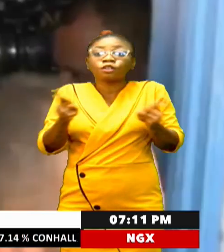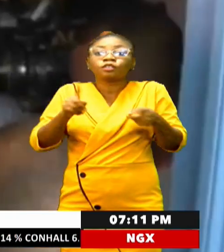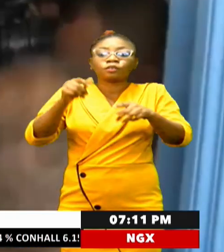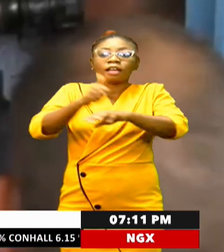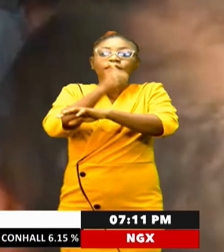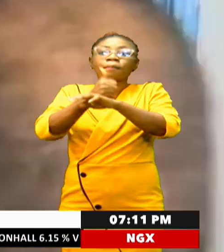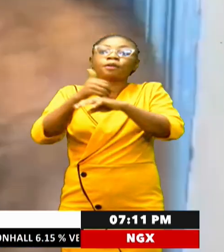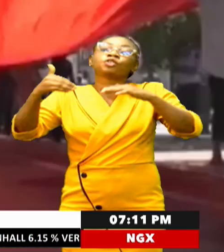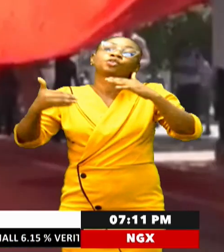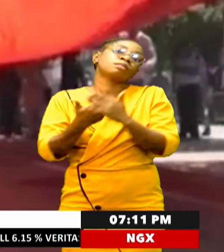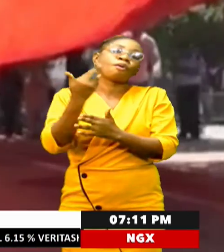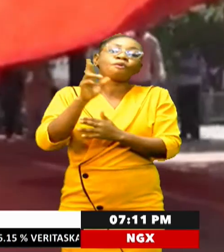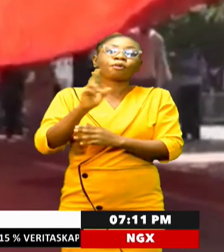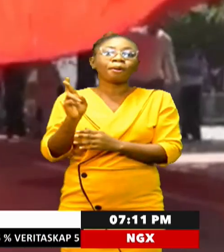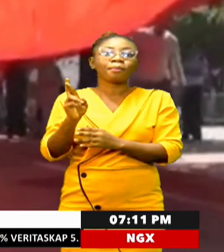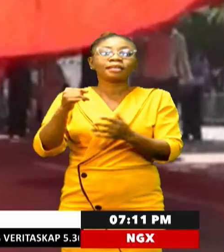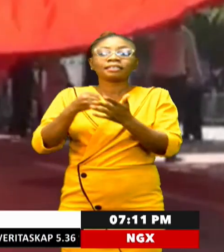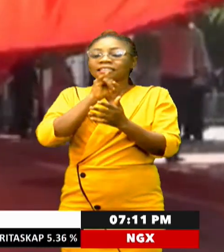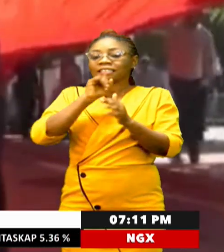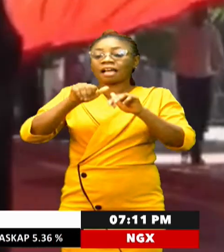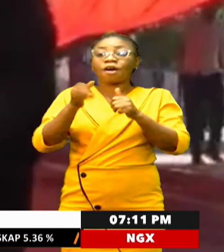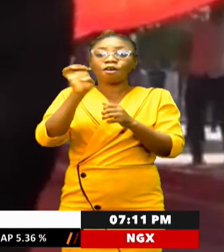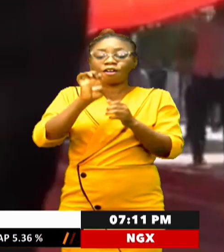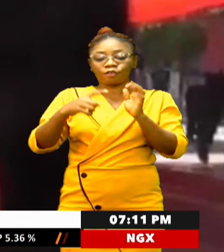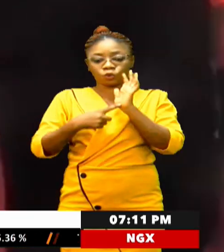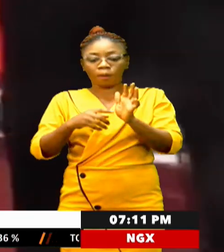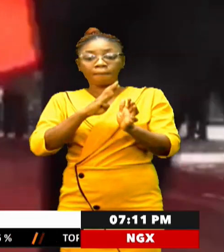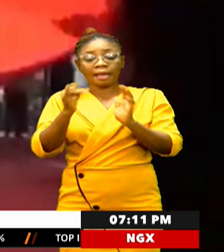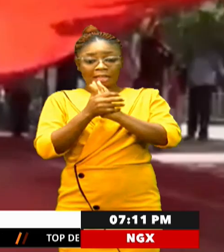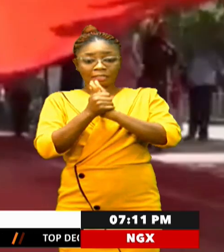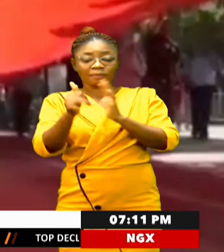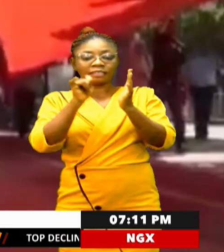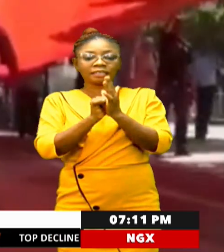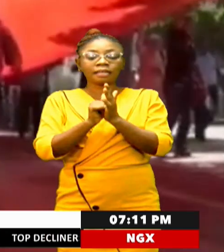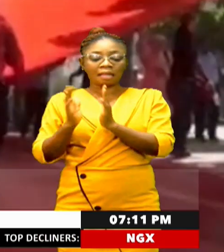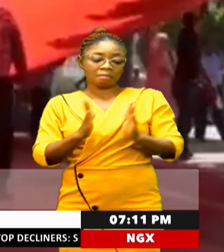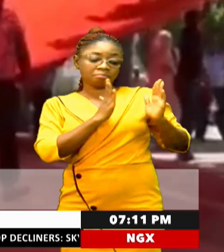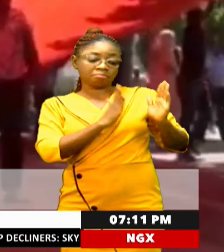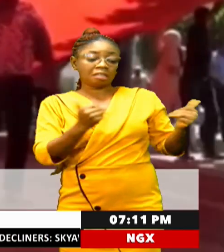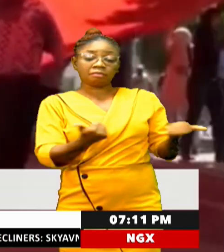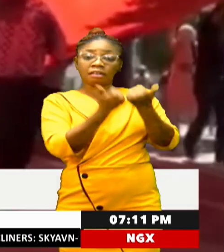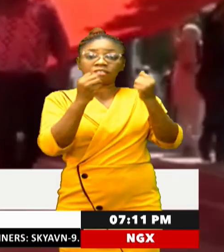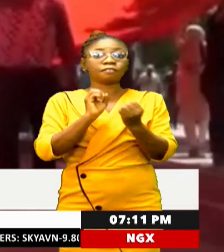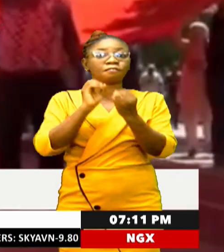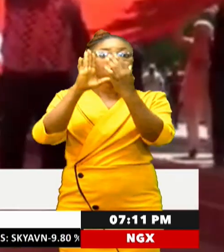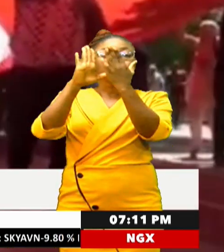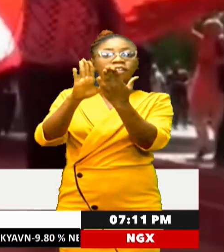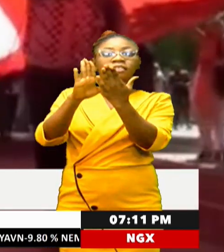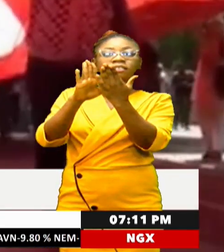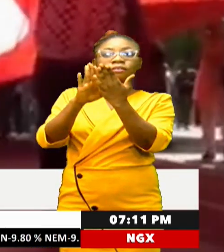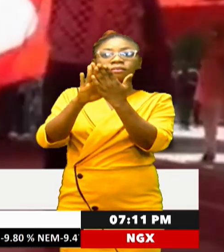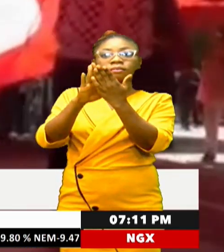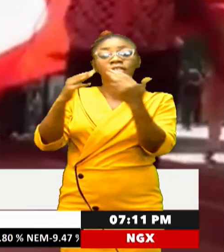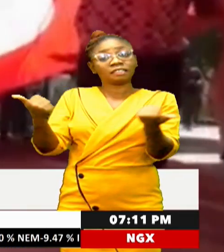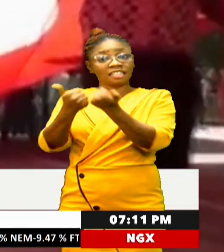new republic. It was, however, revealed by experts that Said's challengers face significant constraints in